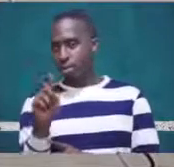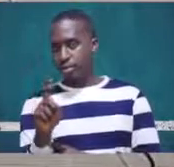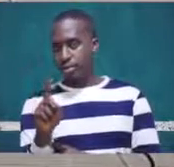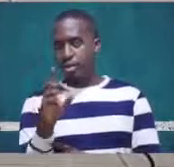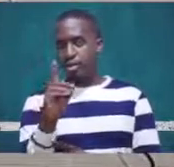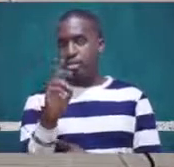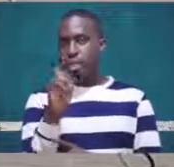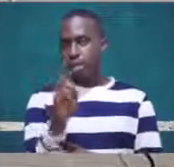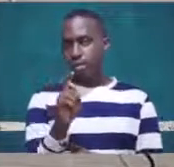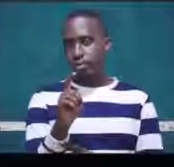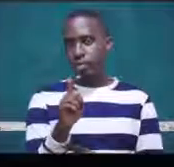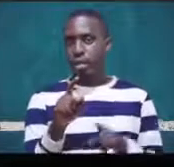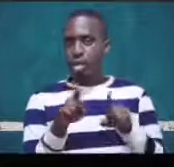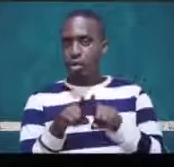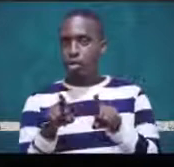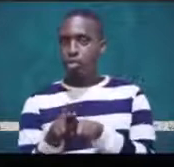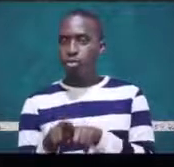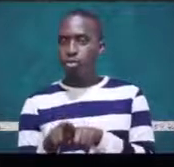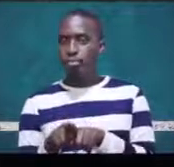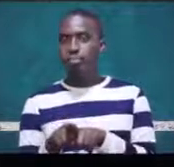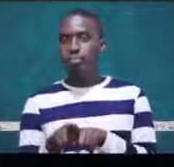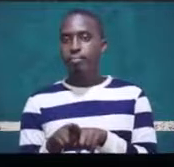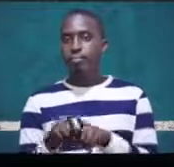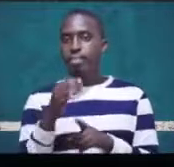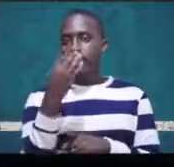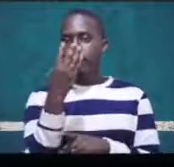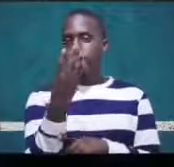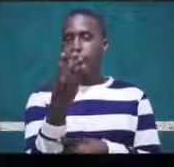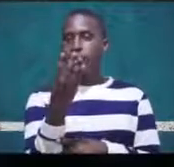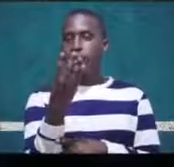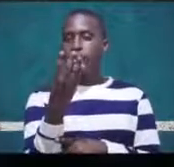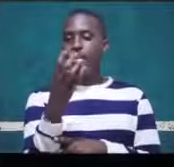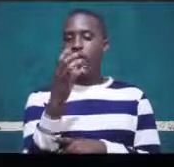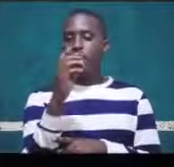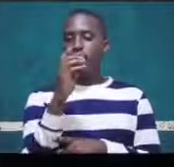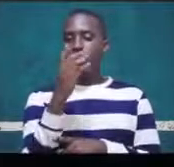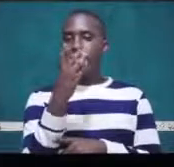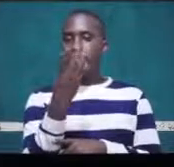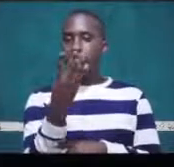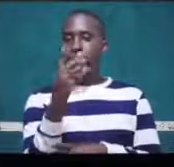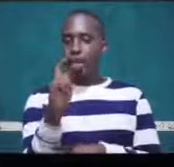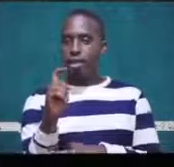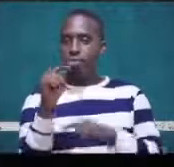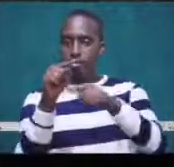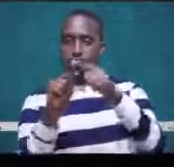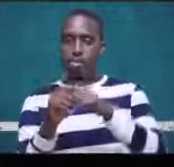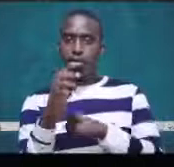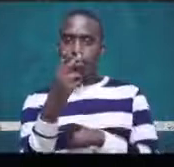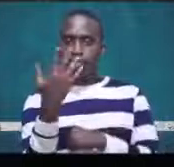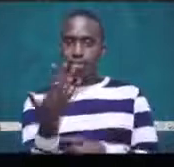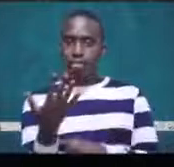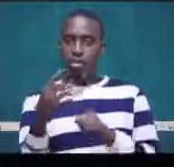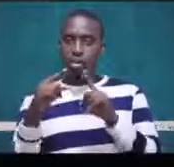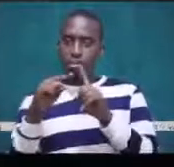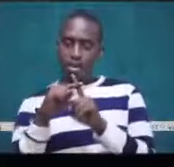x dx equals 4x divided by 25 plus